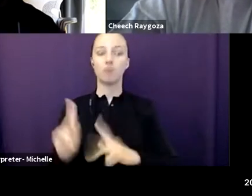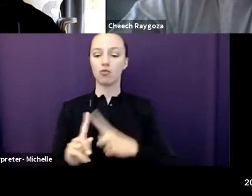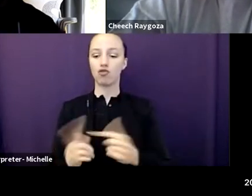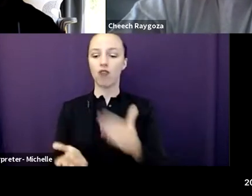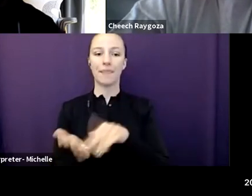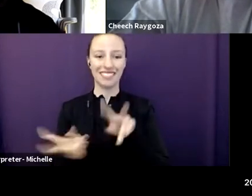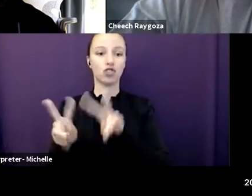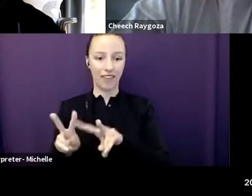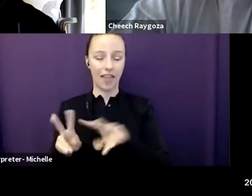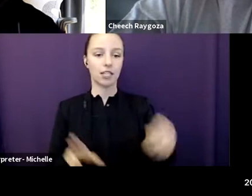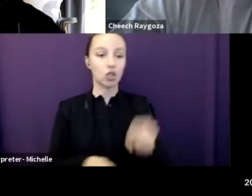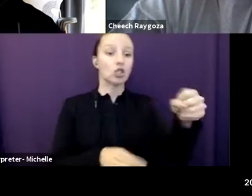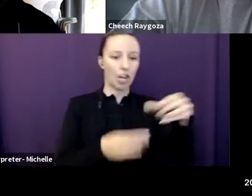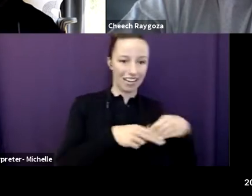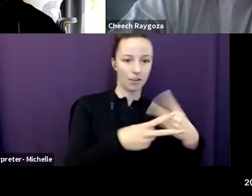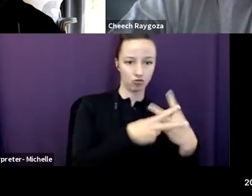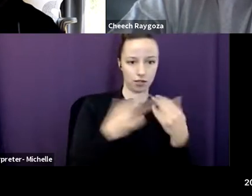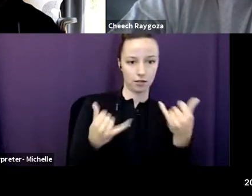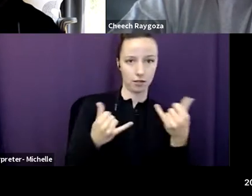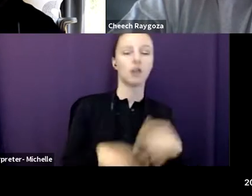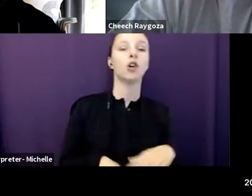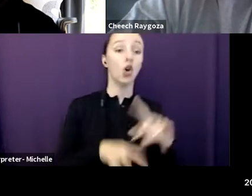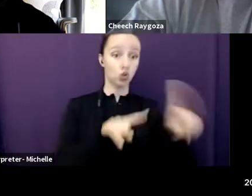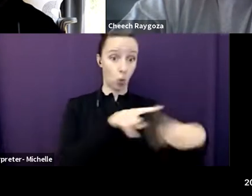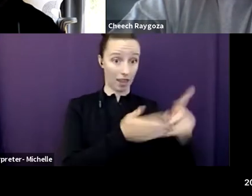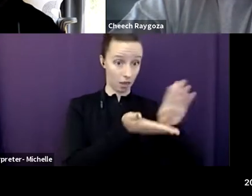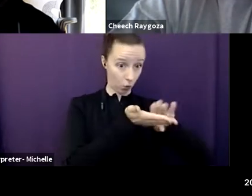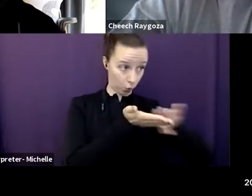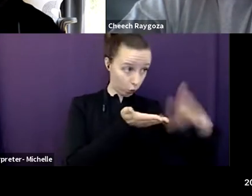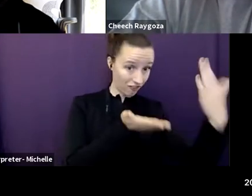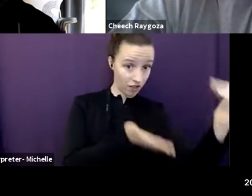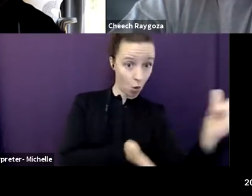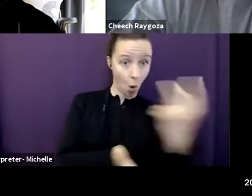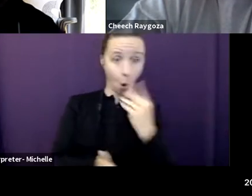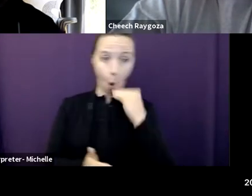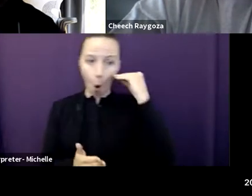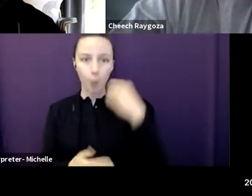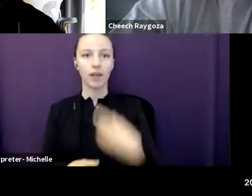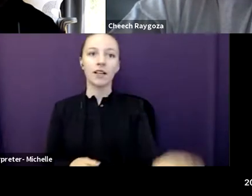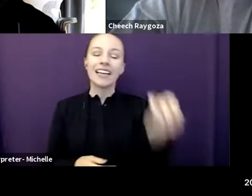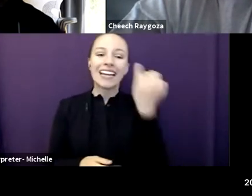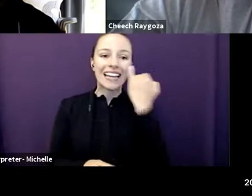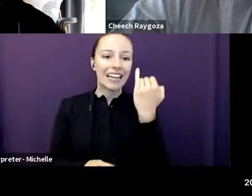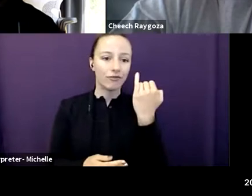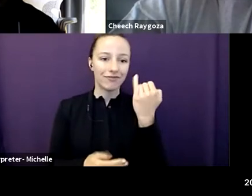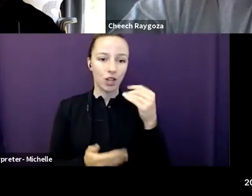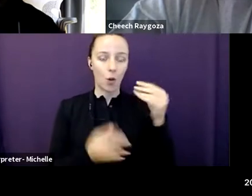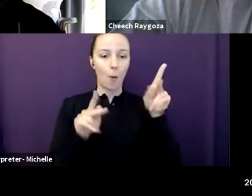are incarcerated in these spaces, right, and when they come home, if they're not coming home to places like the big cities, like